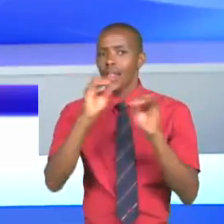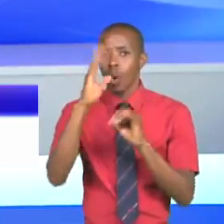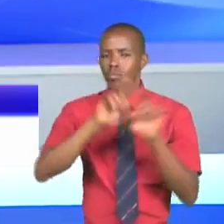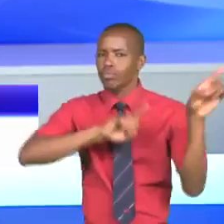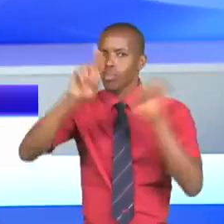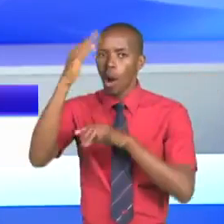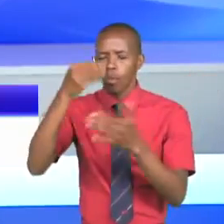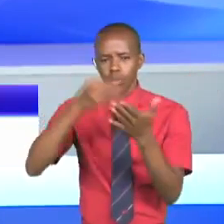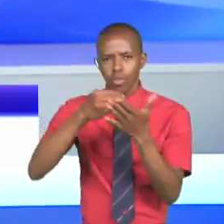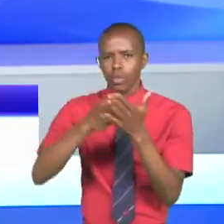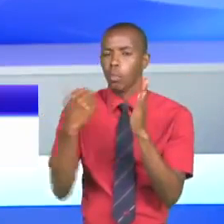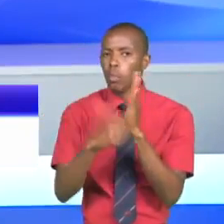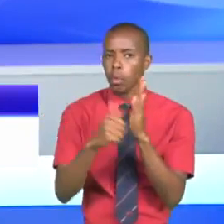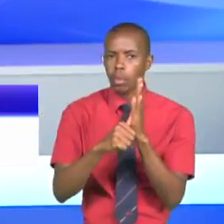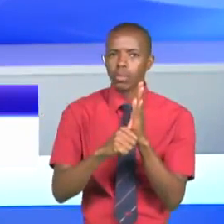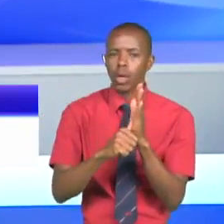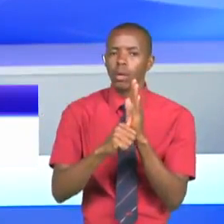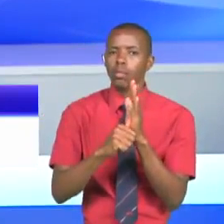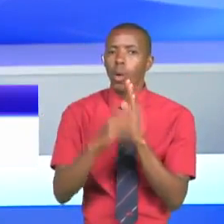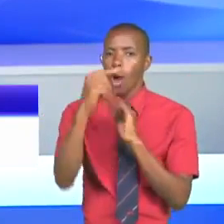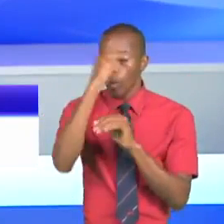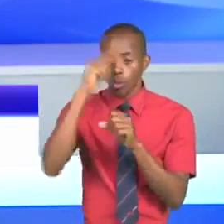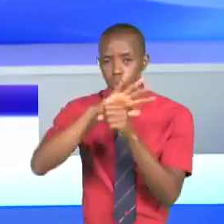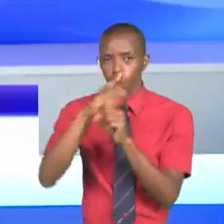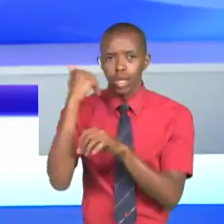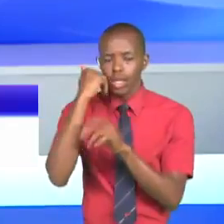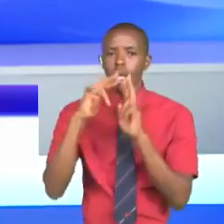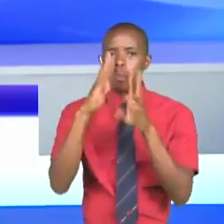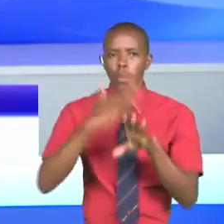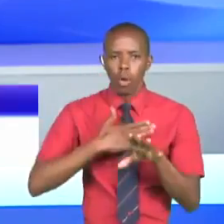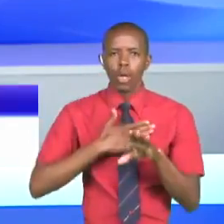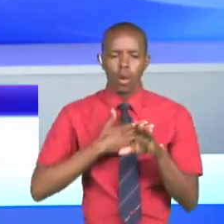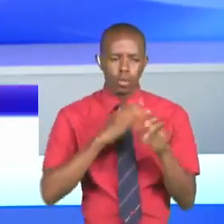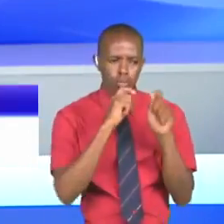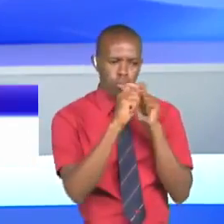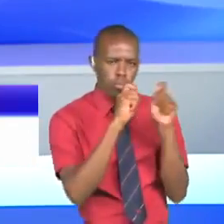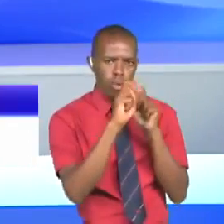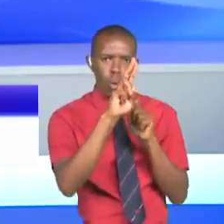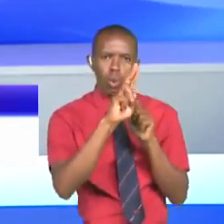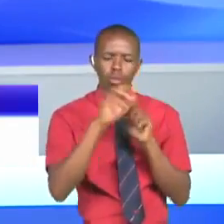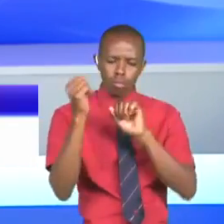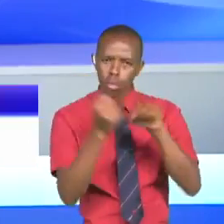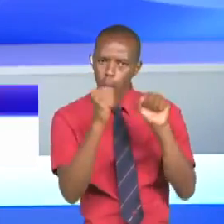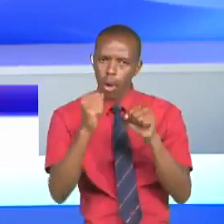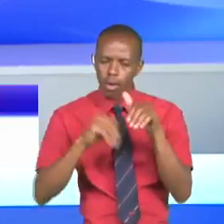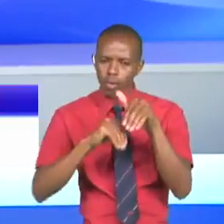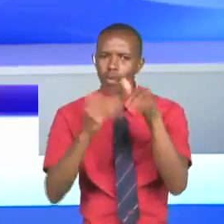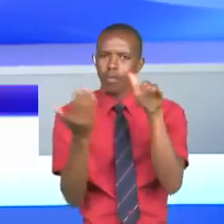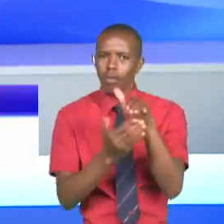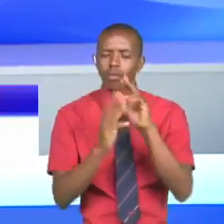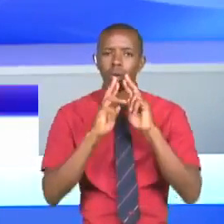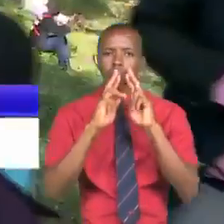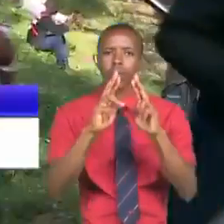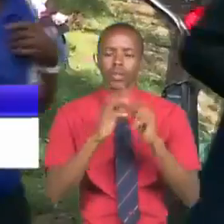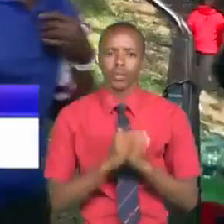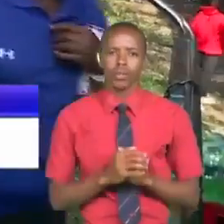country due to financial constraints as a result of the pandemic. Our reporter Nemukane Samuel visited Uhuru Park and filed the following report.